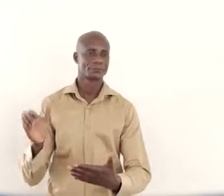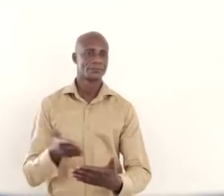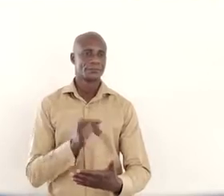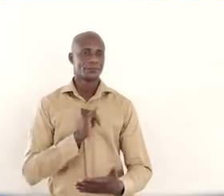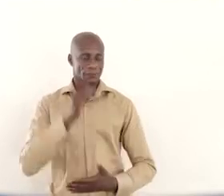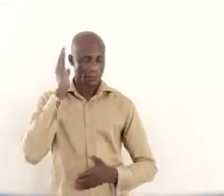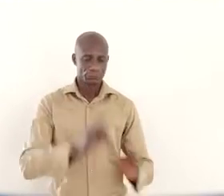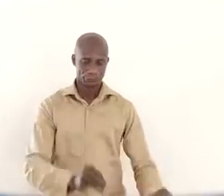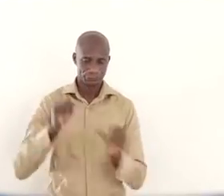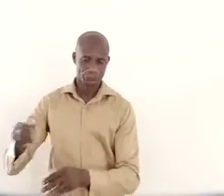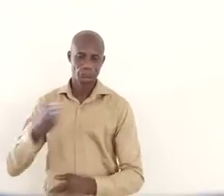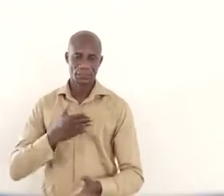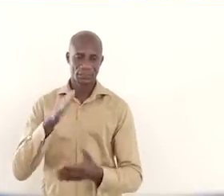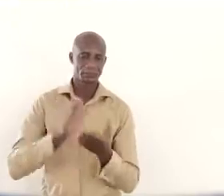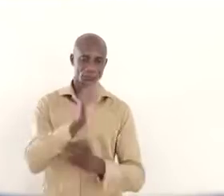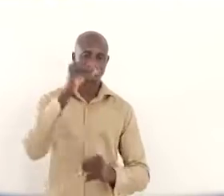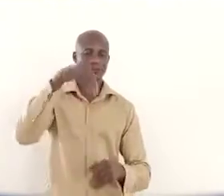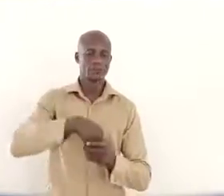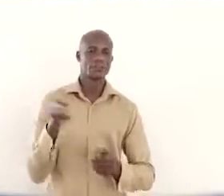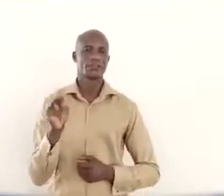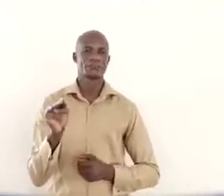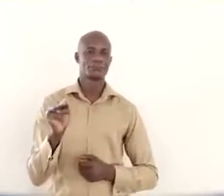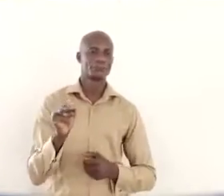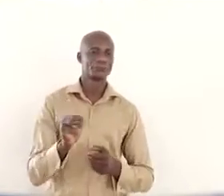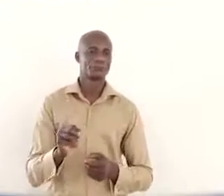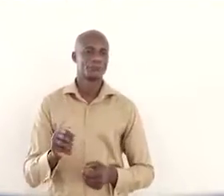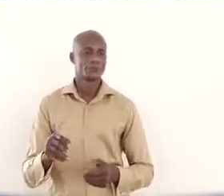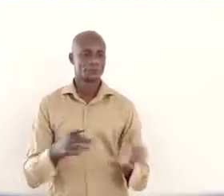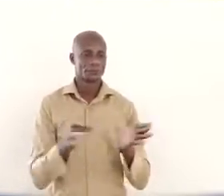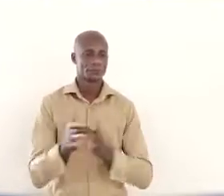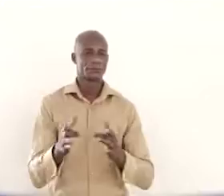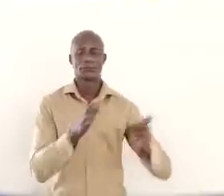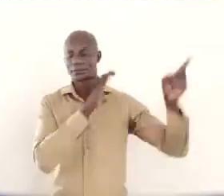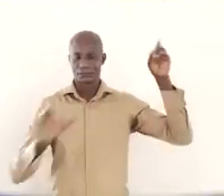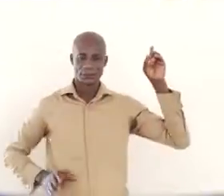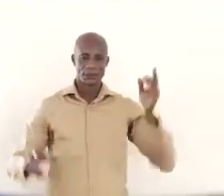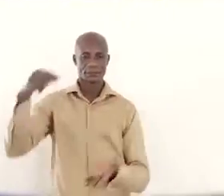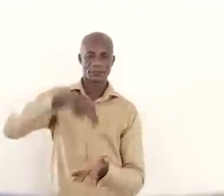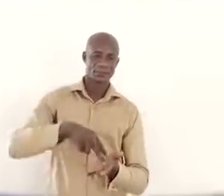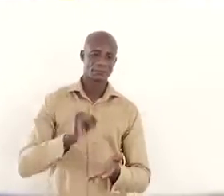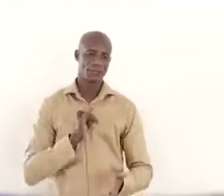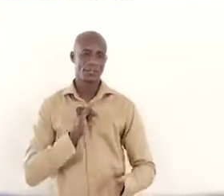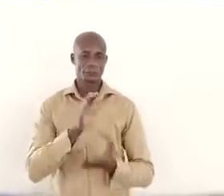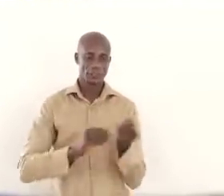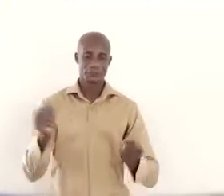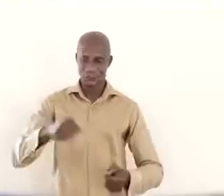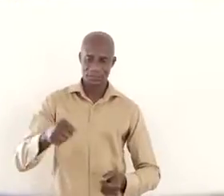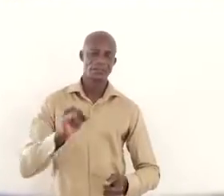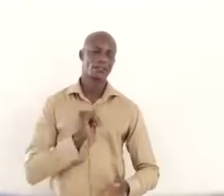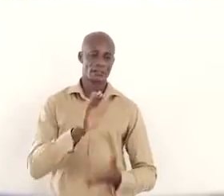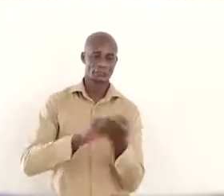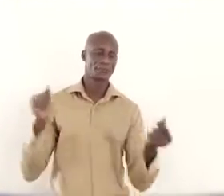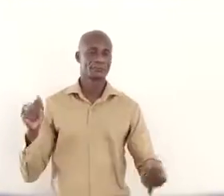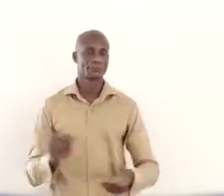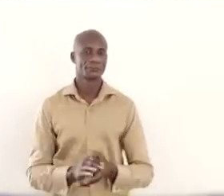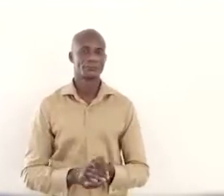him. Jesus Christ is risen, I believe, yes, I believe. Jesus